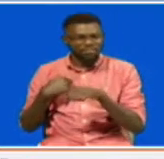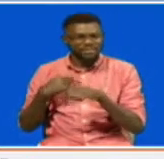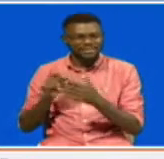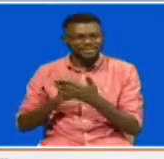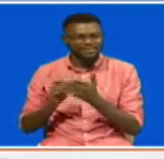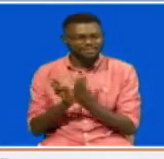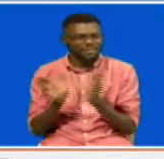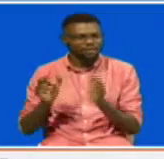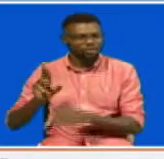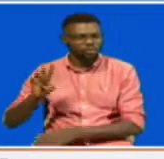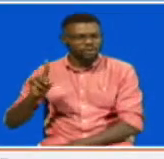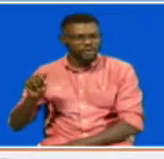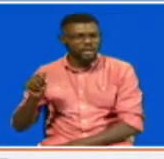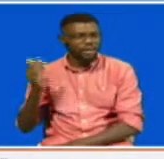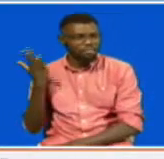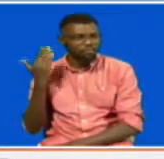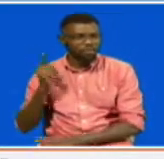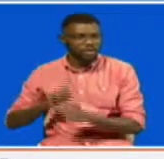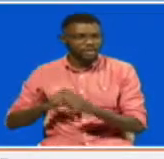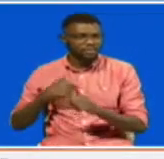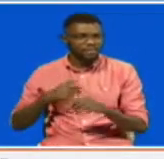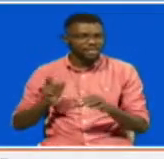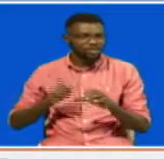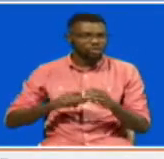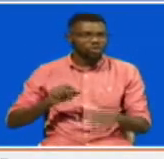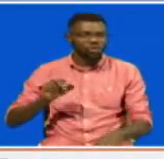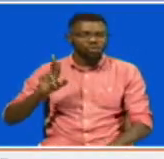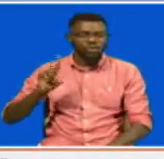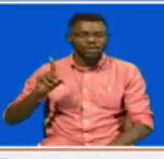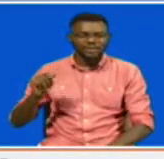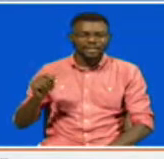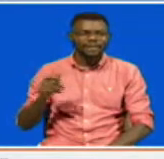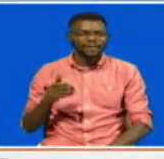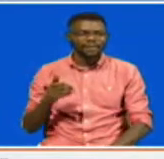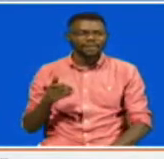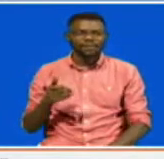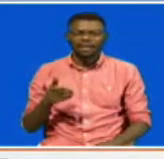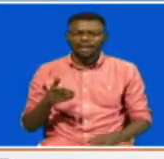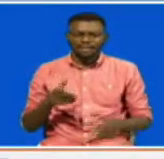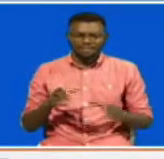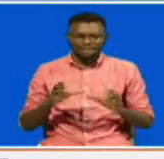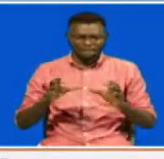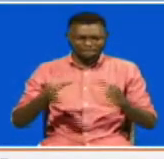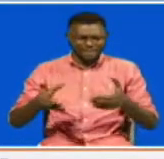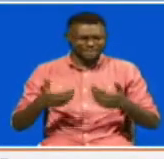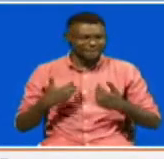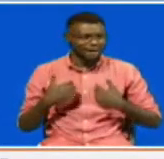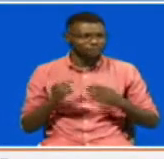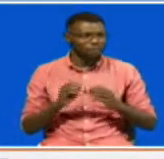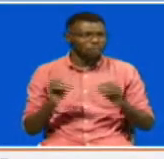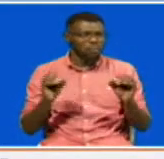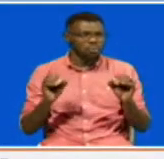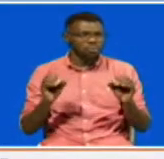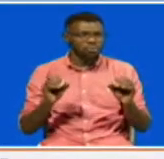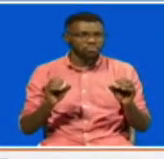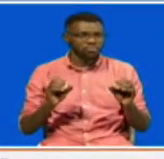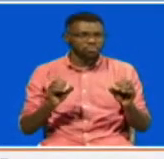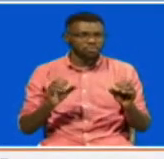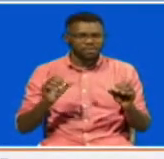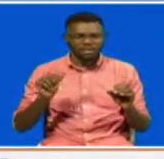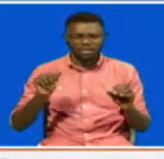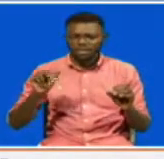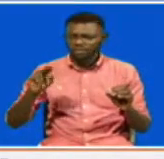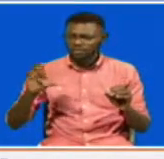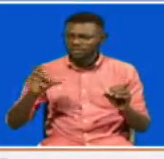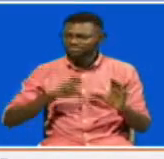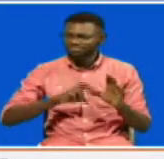by the time I was joining UDA, I joined UDA from a partyless point of view. I didn't join UDA from ANC.